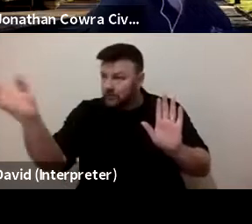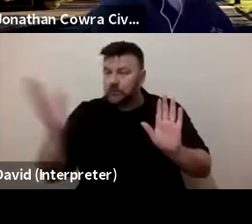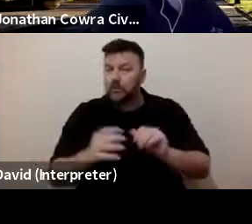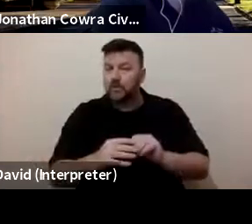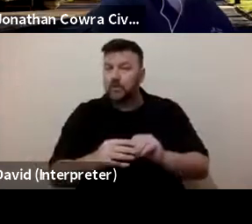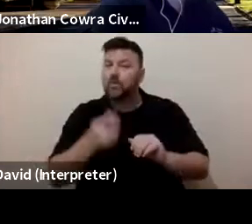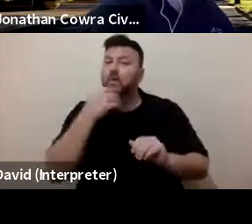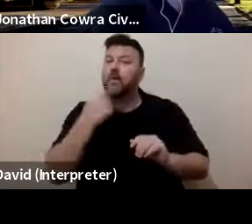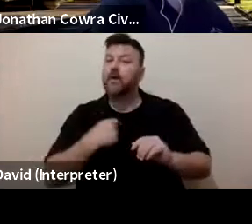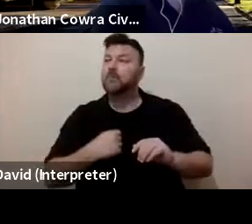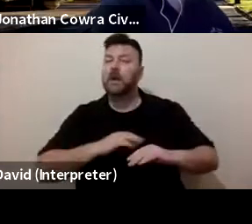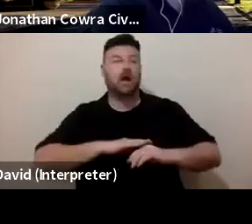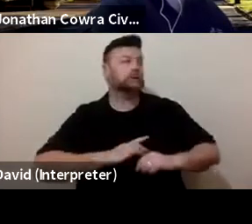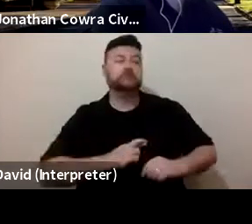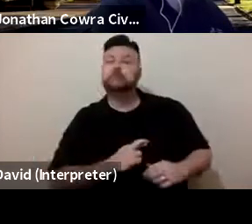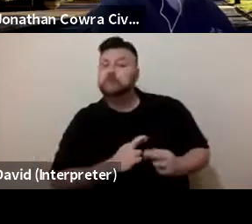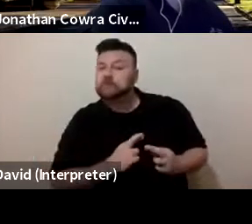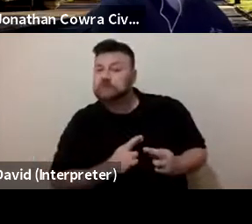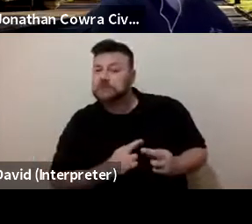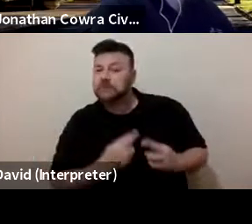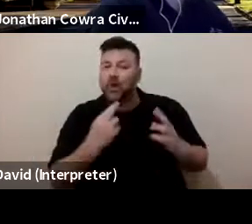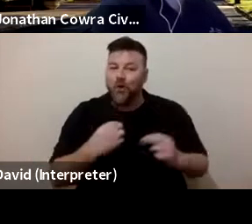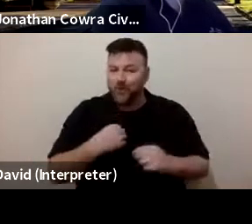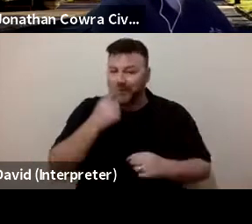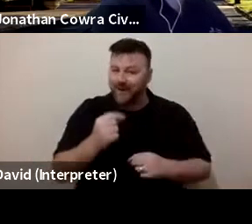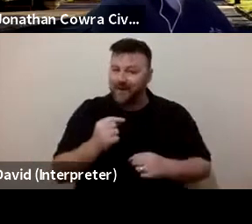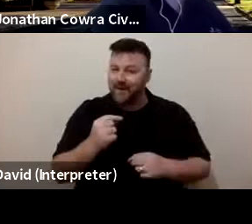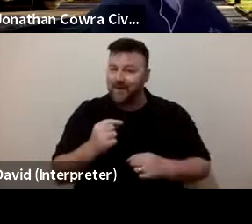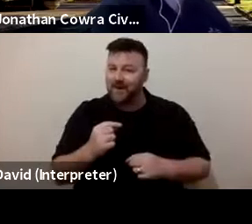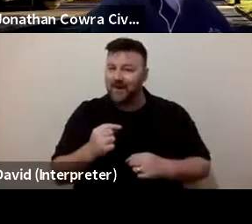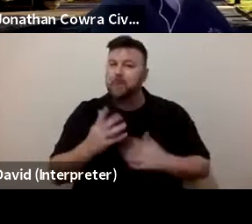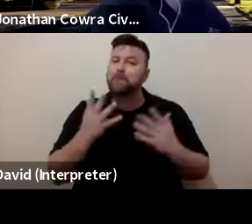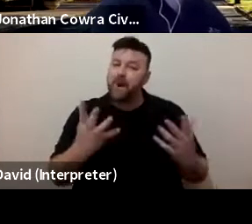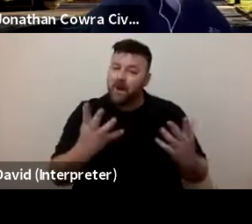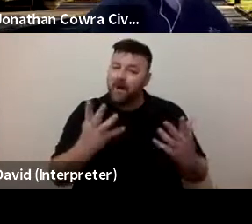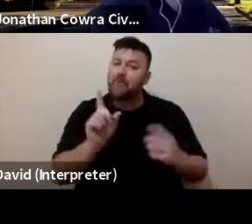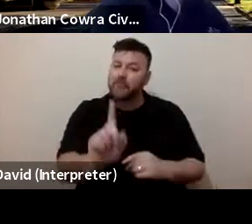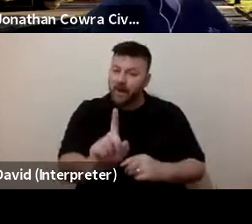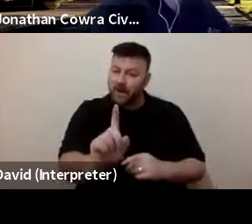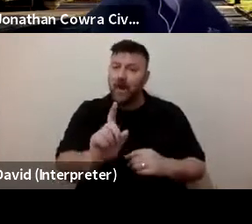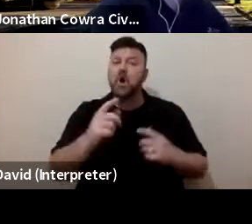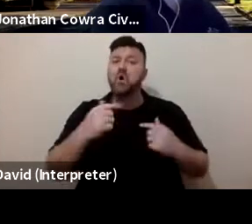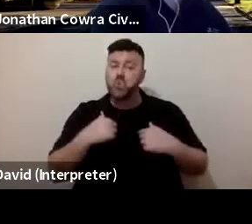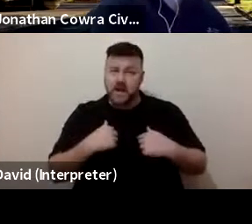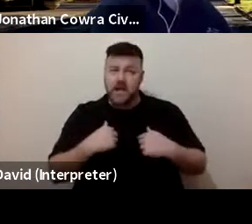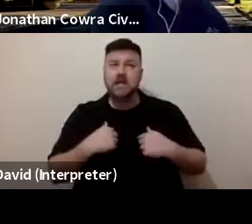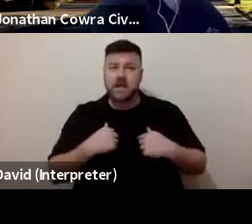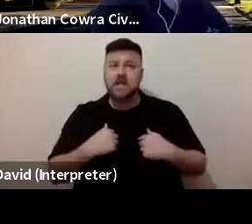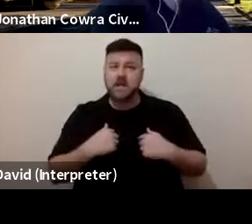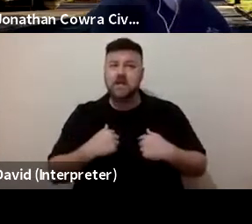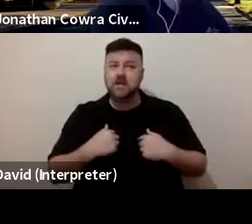fingers crossed, believing that we could, but there was a little bit of, we did some very early